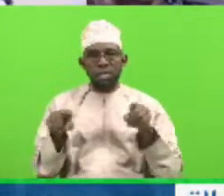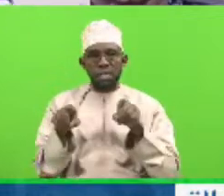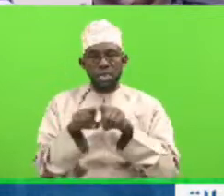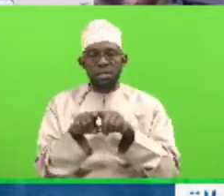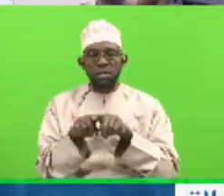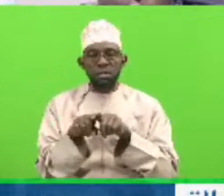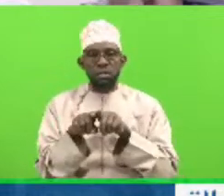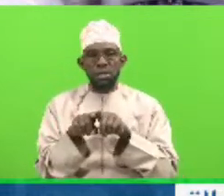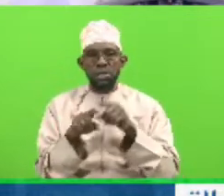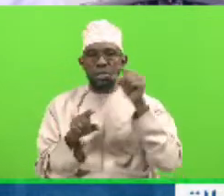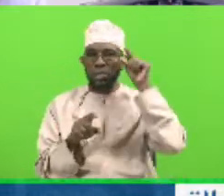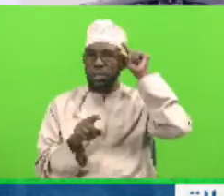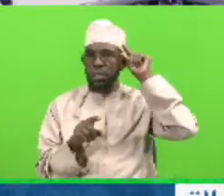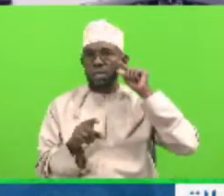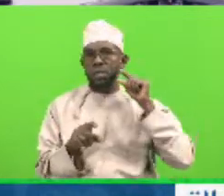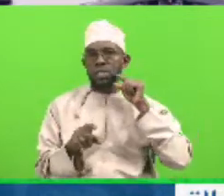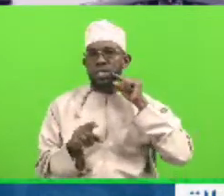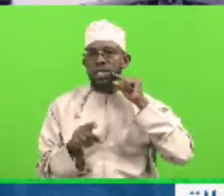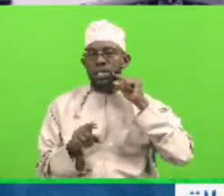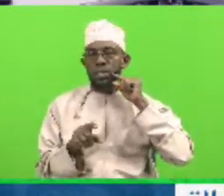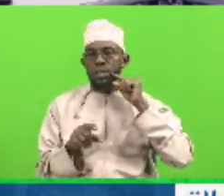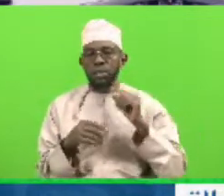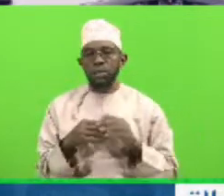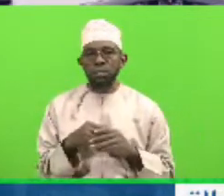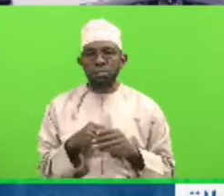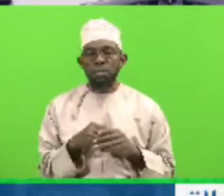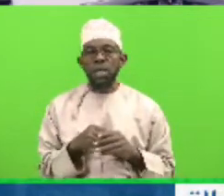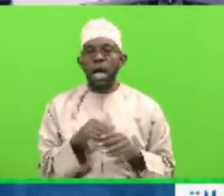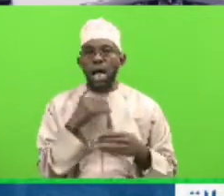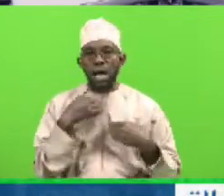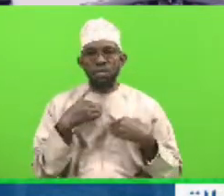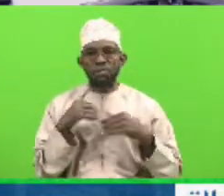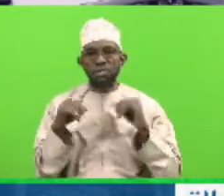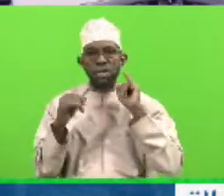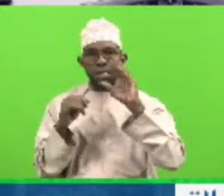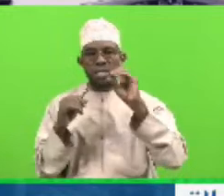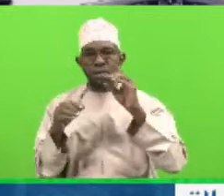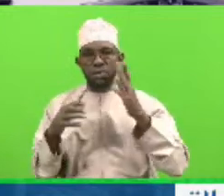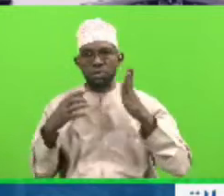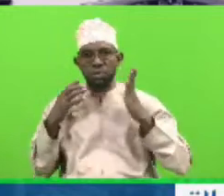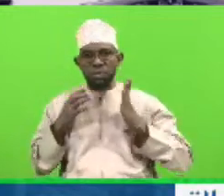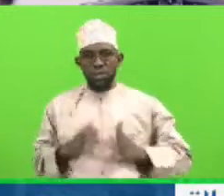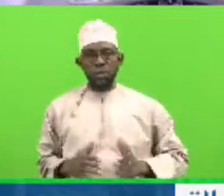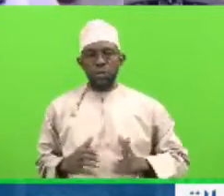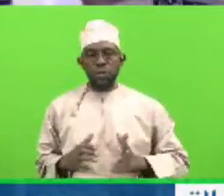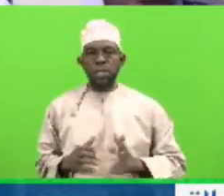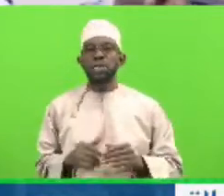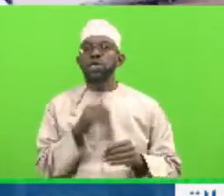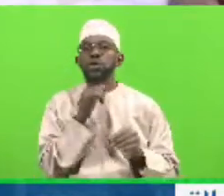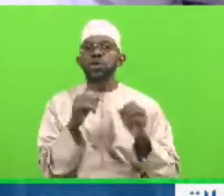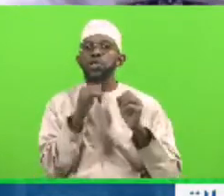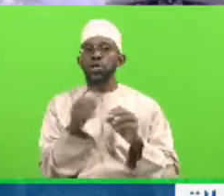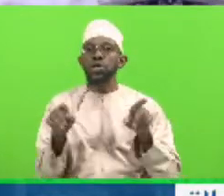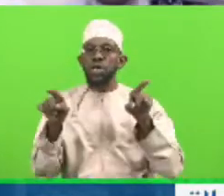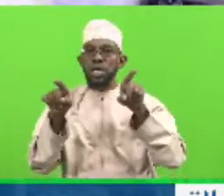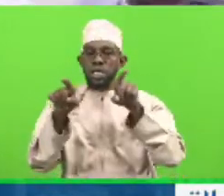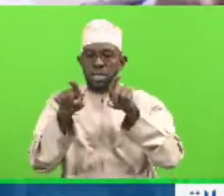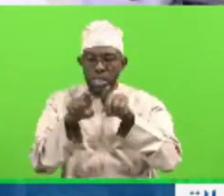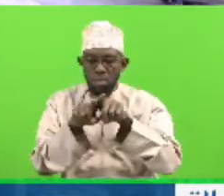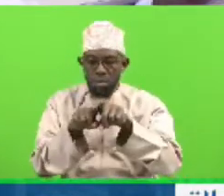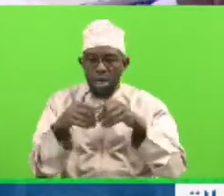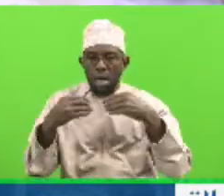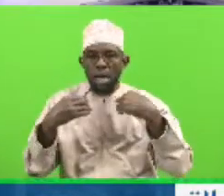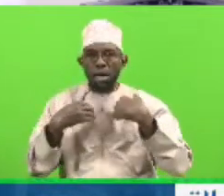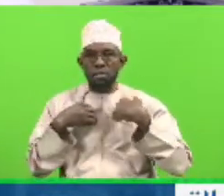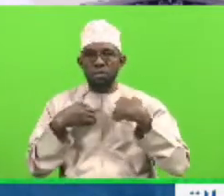rights. If they are not identical, they cannot have identical duties. If they are not identical, they cannot